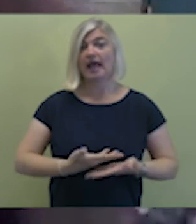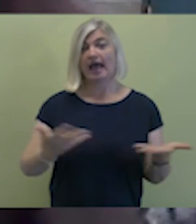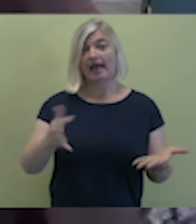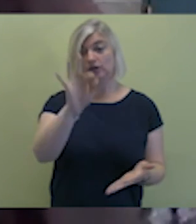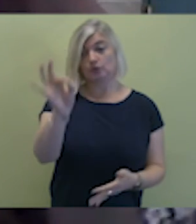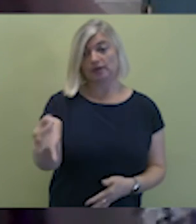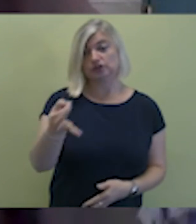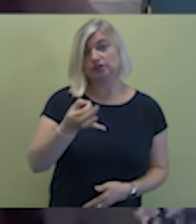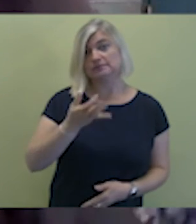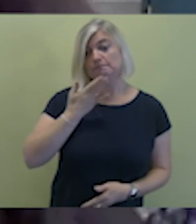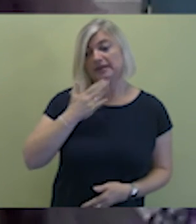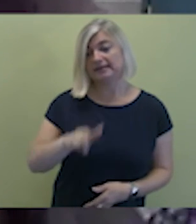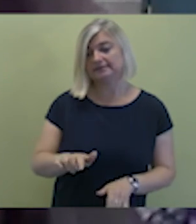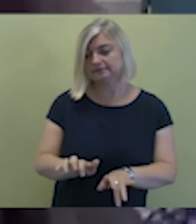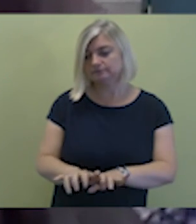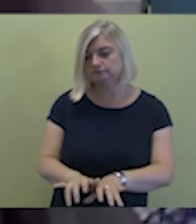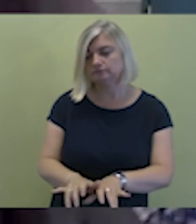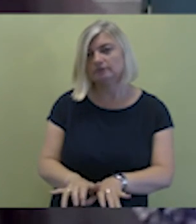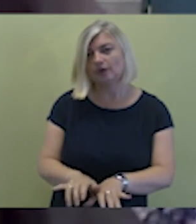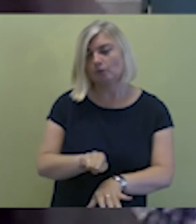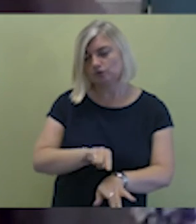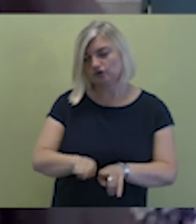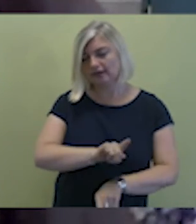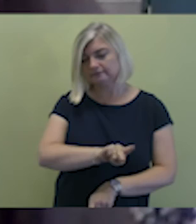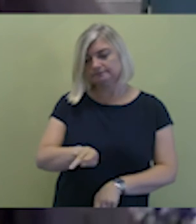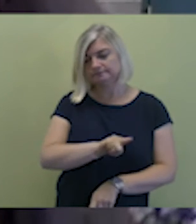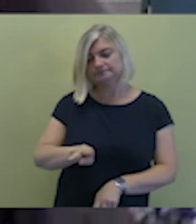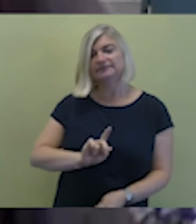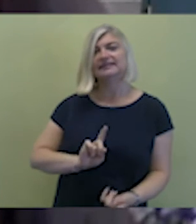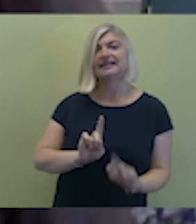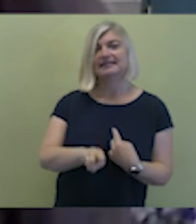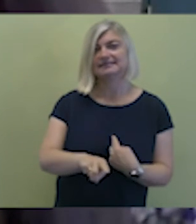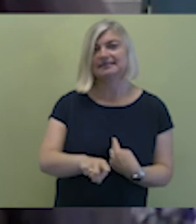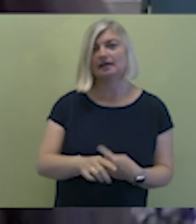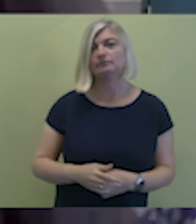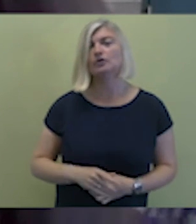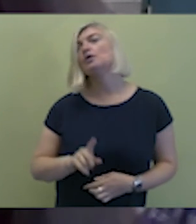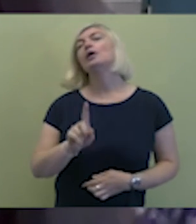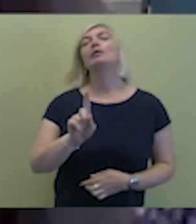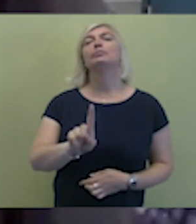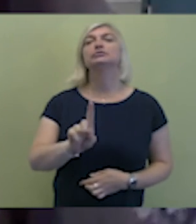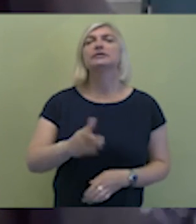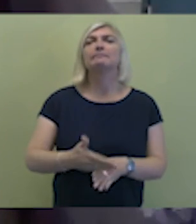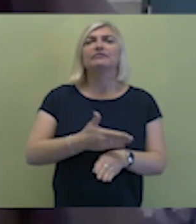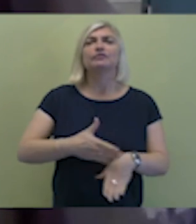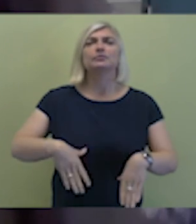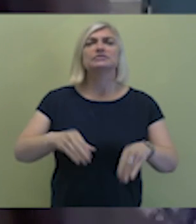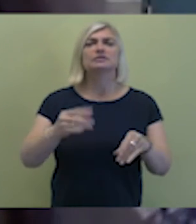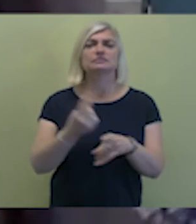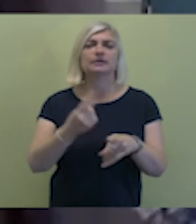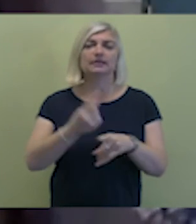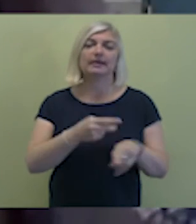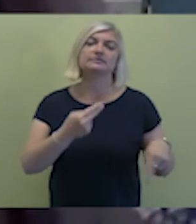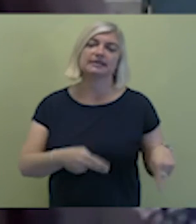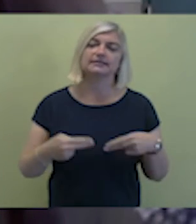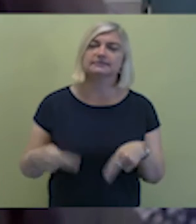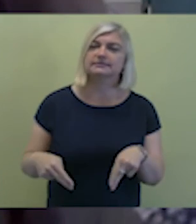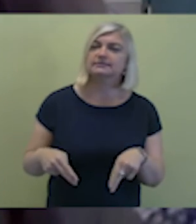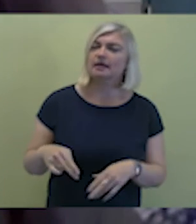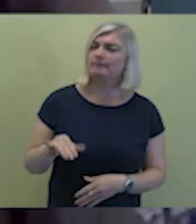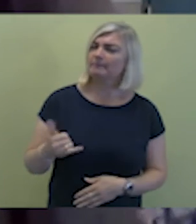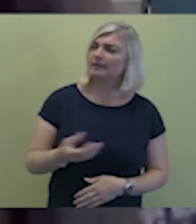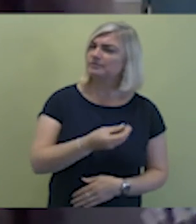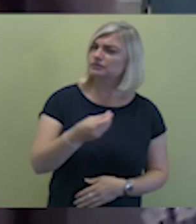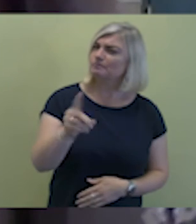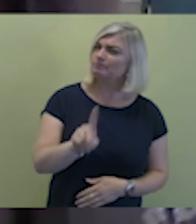any questions that you would like to ask, please pop them in the feed and we'll try and get those answered for you. But before we start talking about dance, I